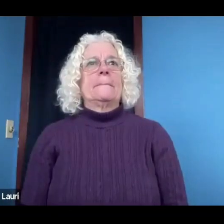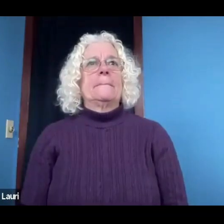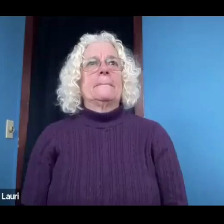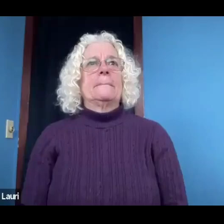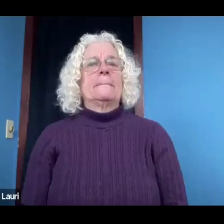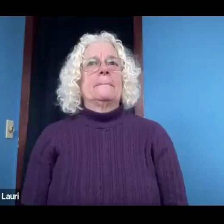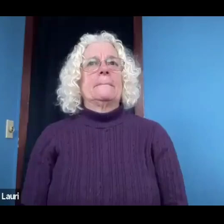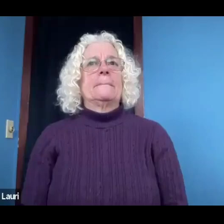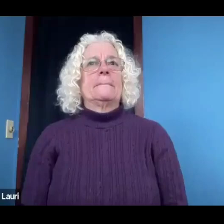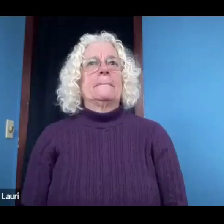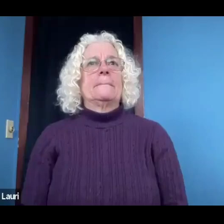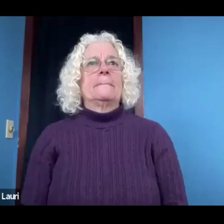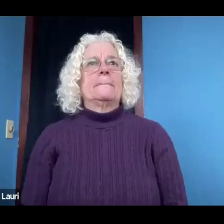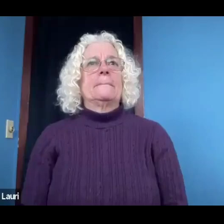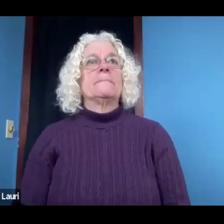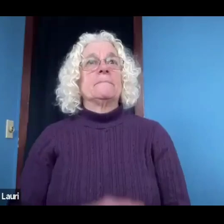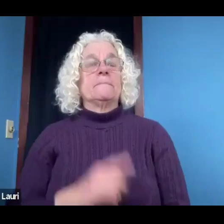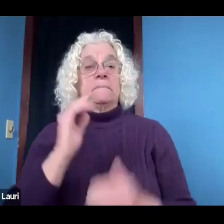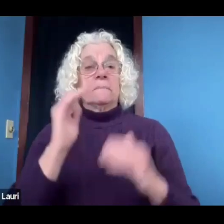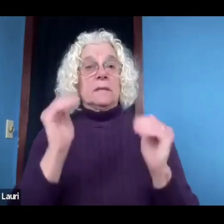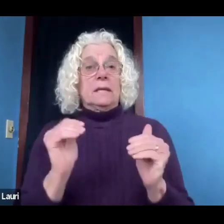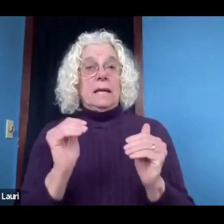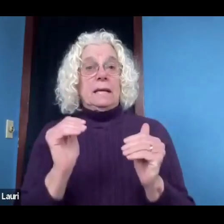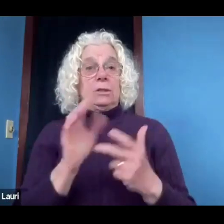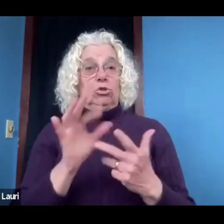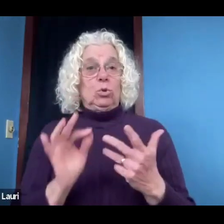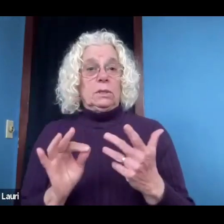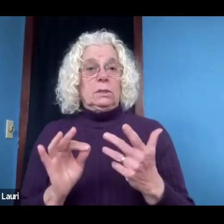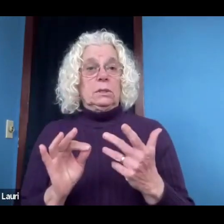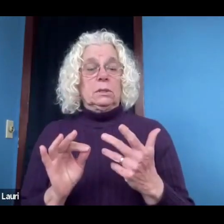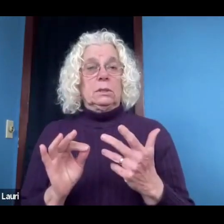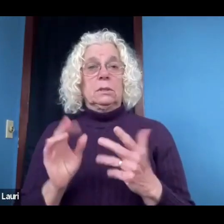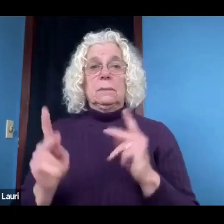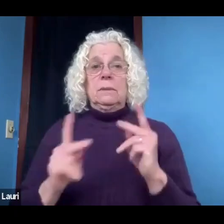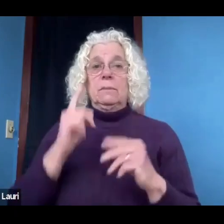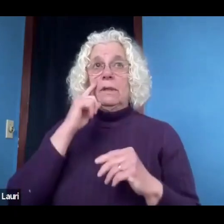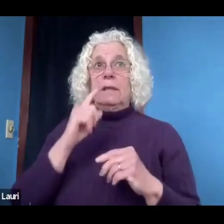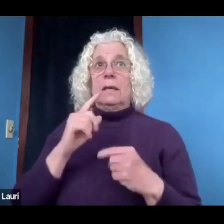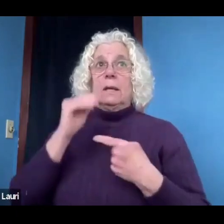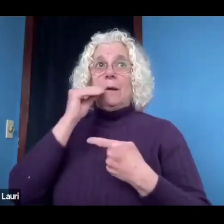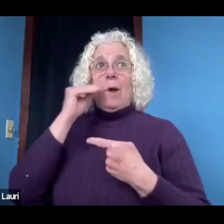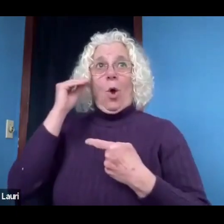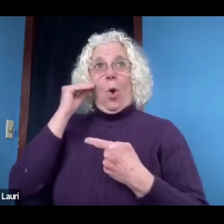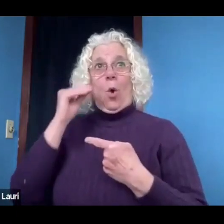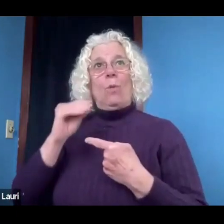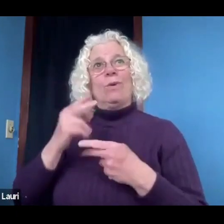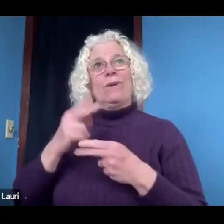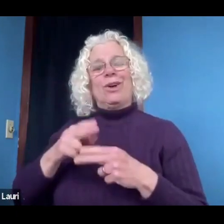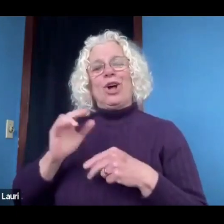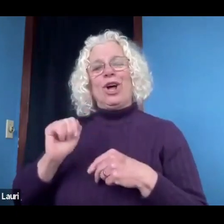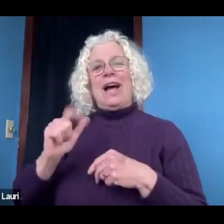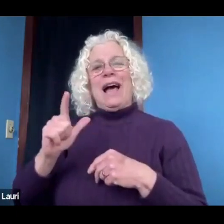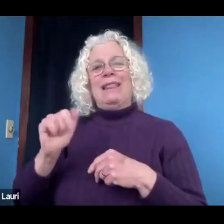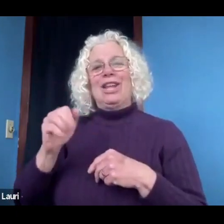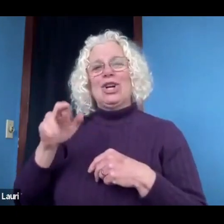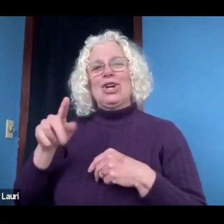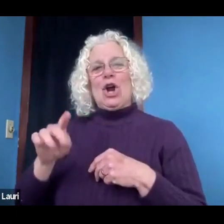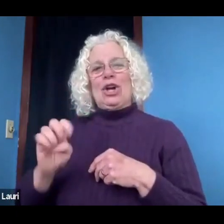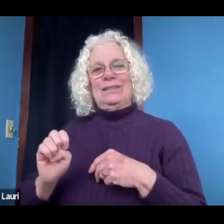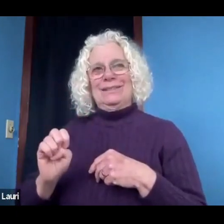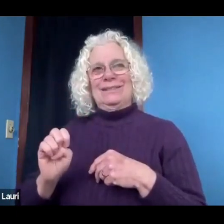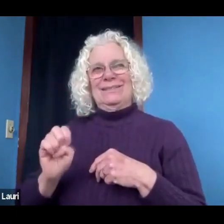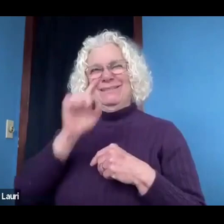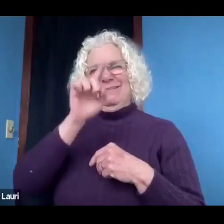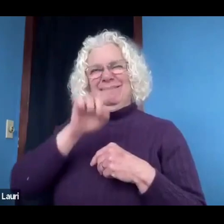So our next option is where a lot of folks are, is at home with the a la carte community service menu. And so that